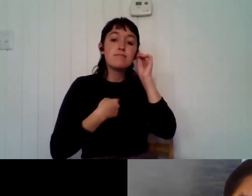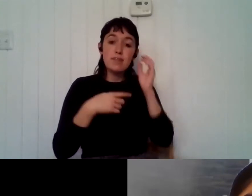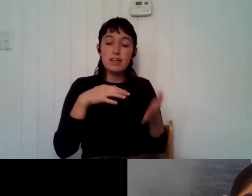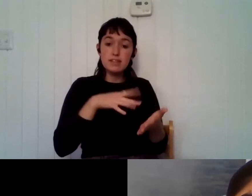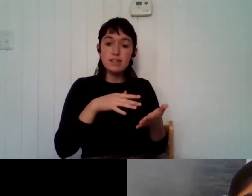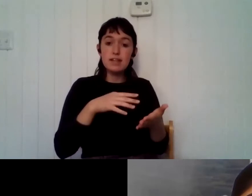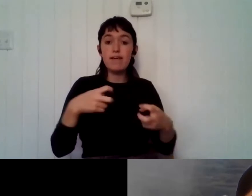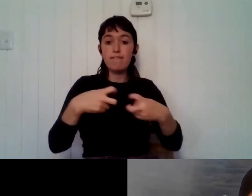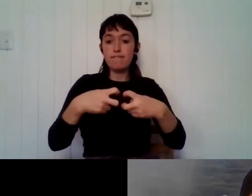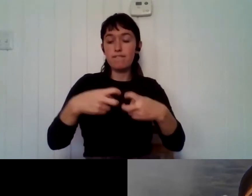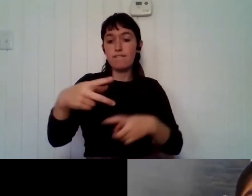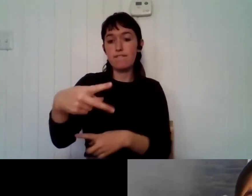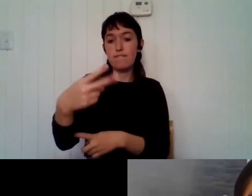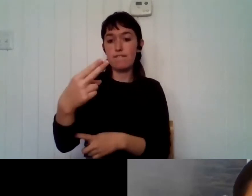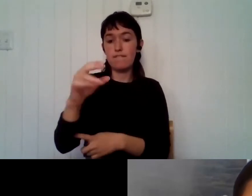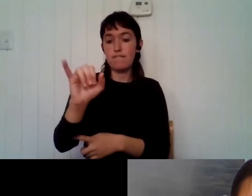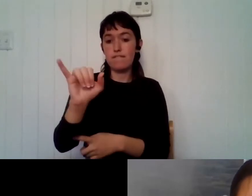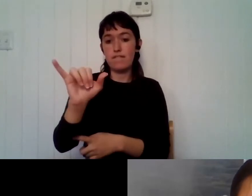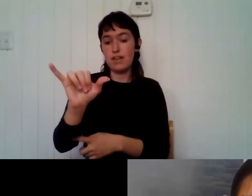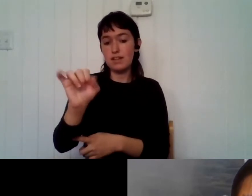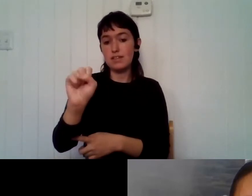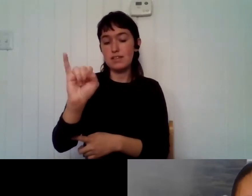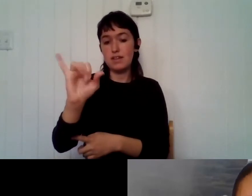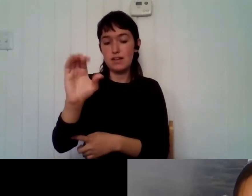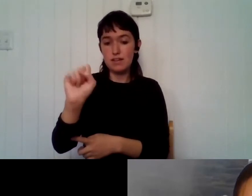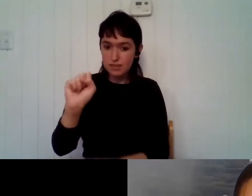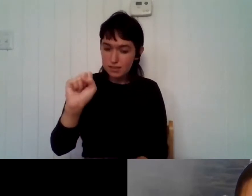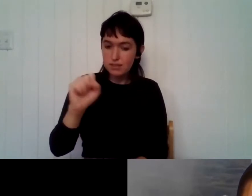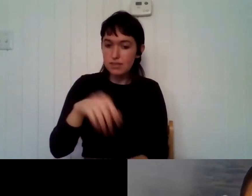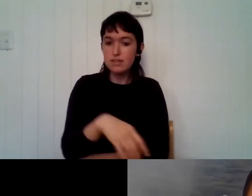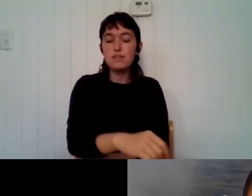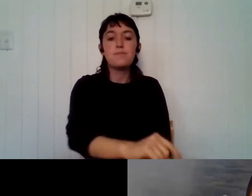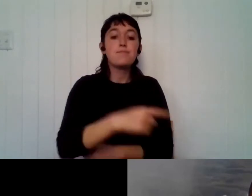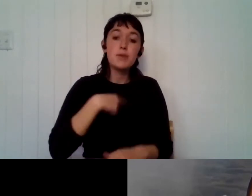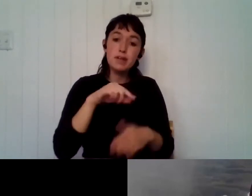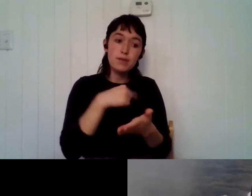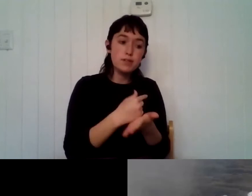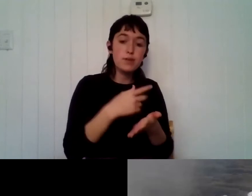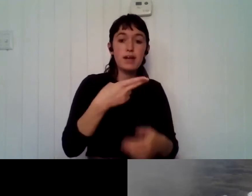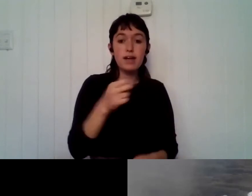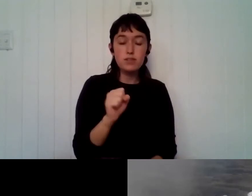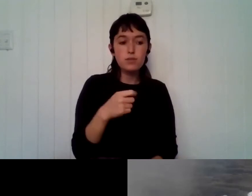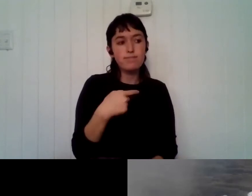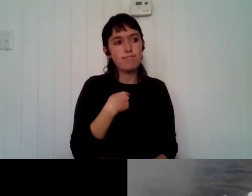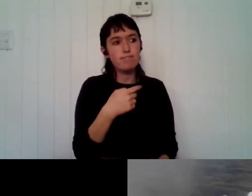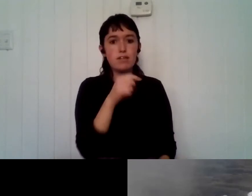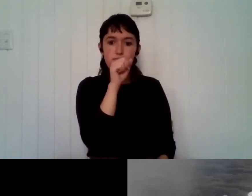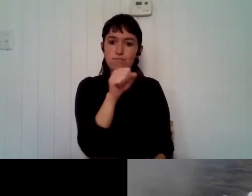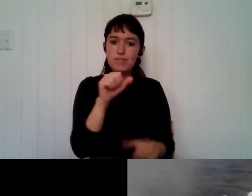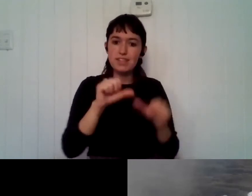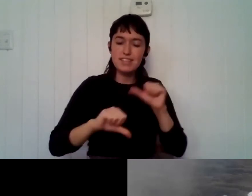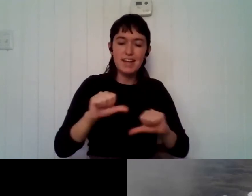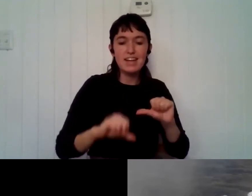when I graduated from high school, I just knew that I liked science. I actually also played the violin.